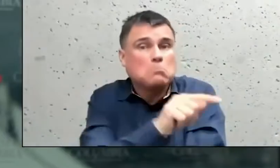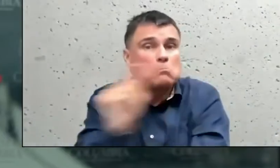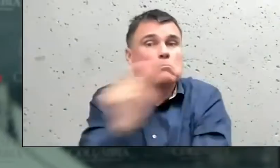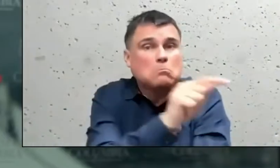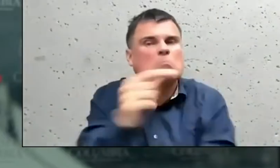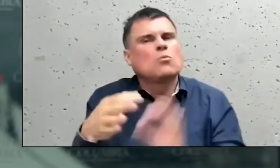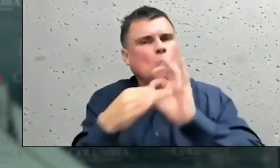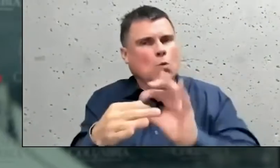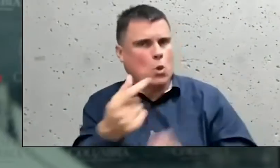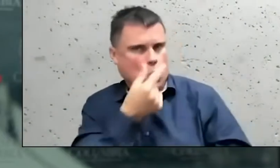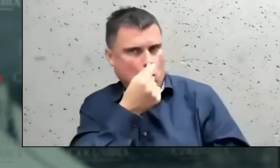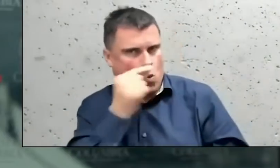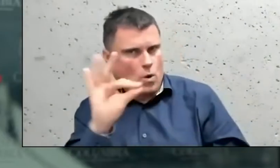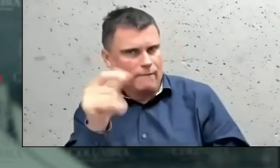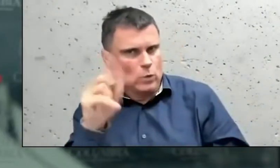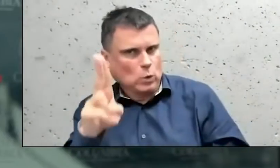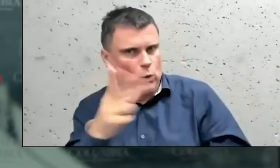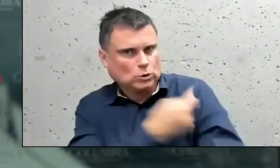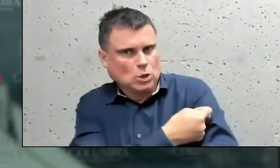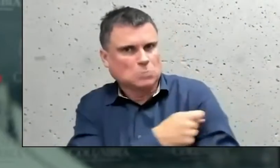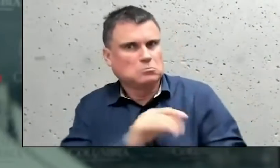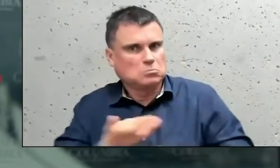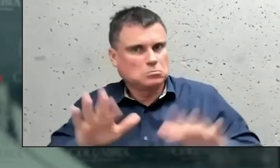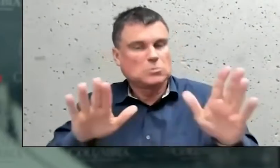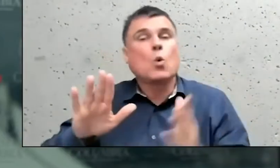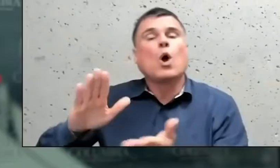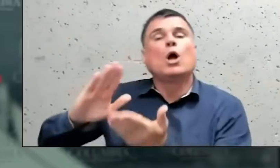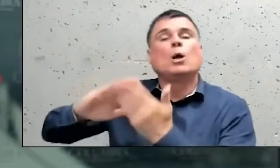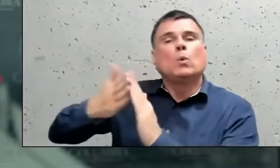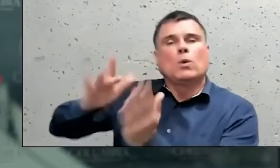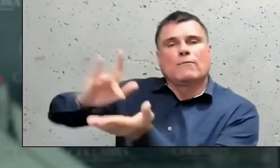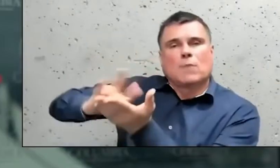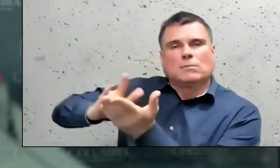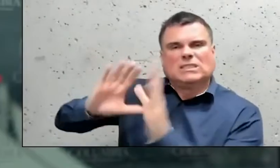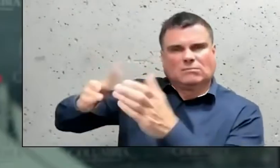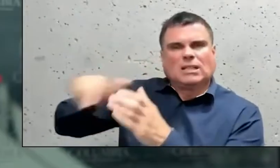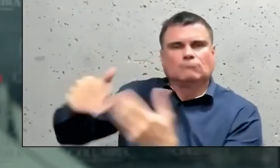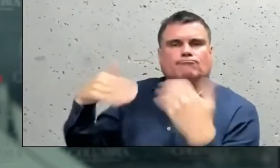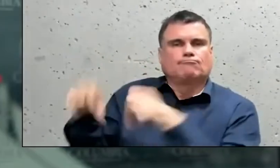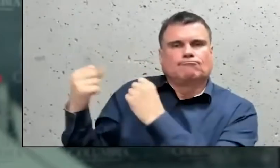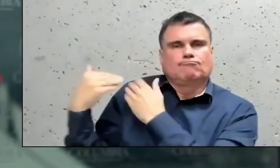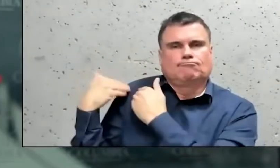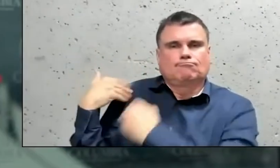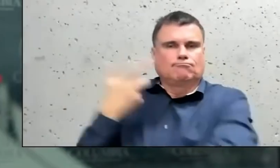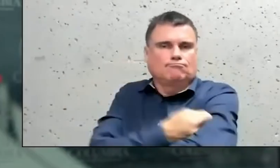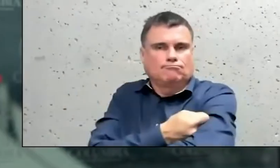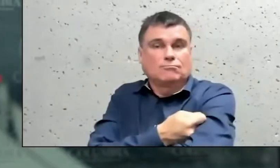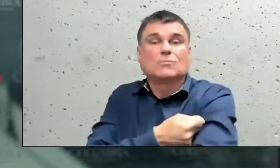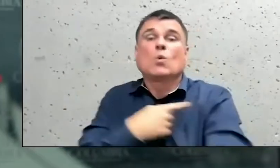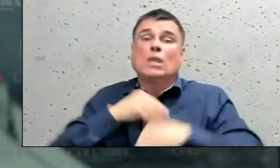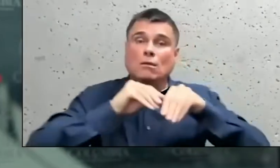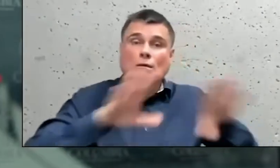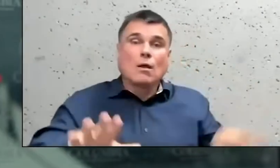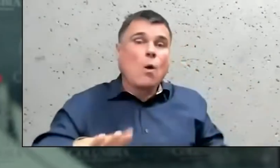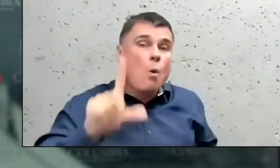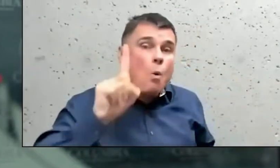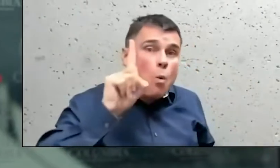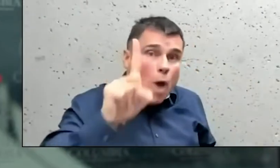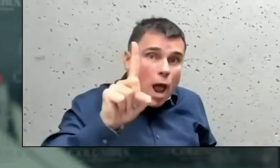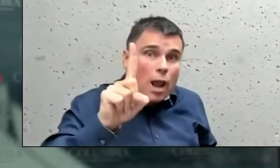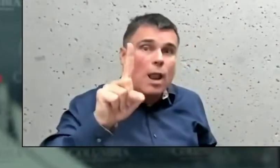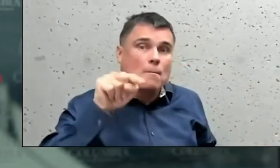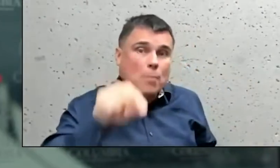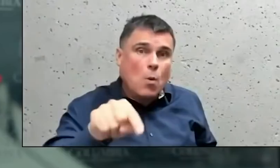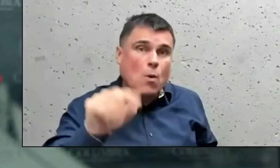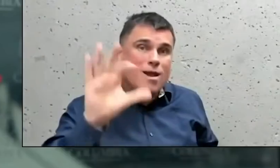BC. We've distributed out through the BC CDC 1.9 million doses to date. We, of course, have more coming,